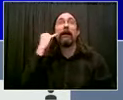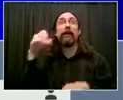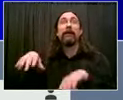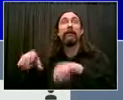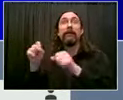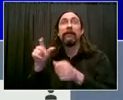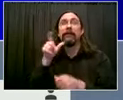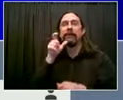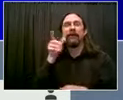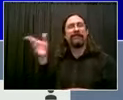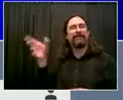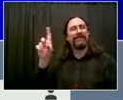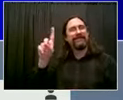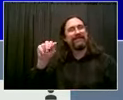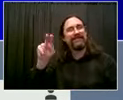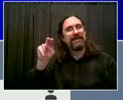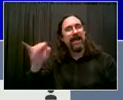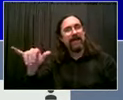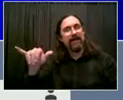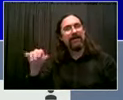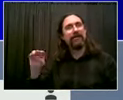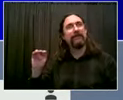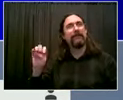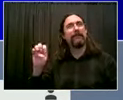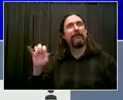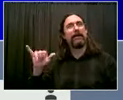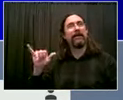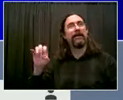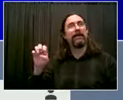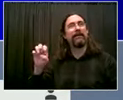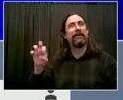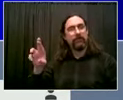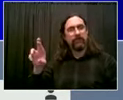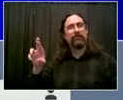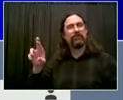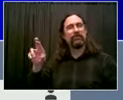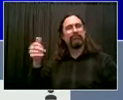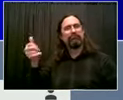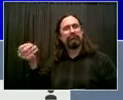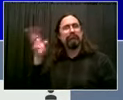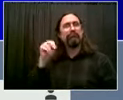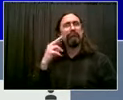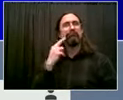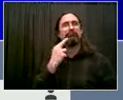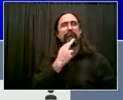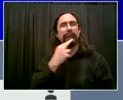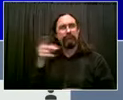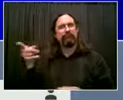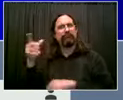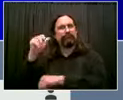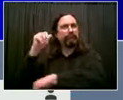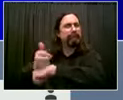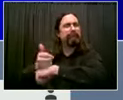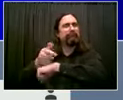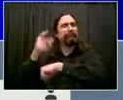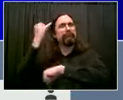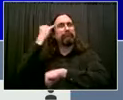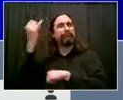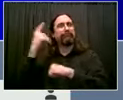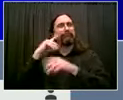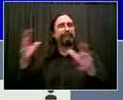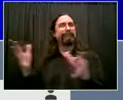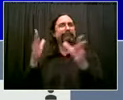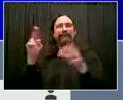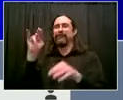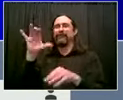for the work he has done in the hospitality industry and a great booster of New York City. When he came on board with our team, he